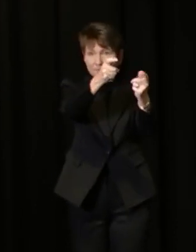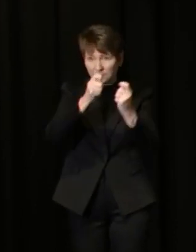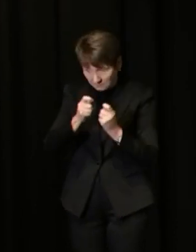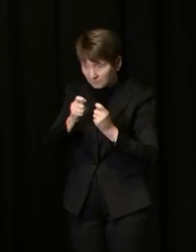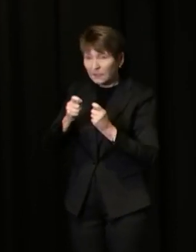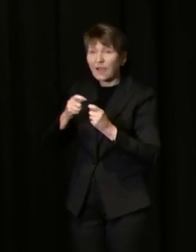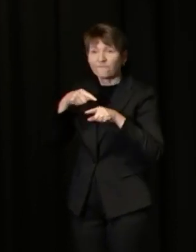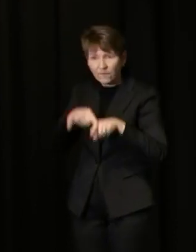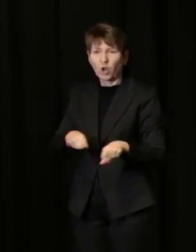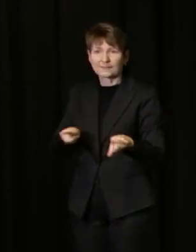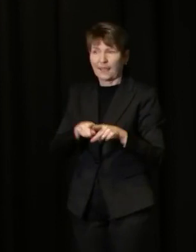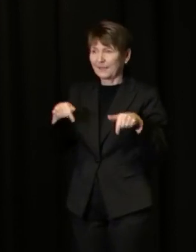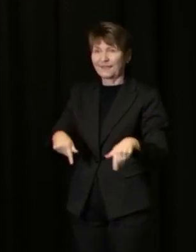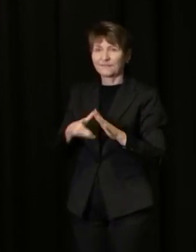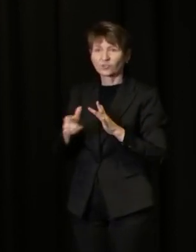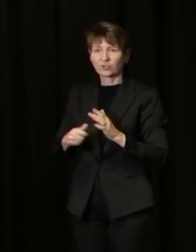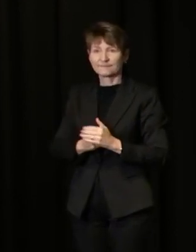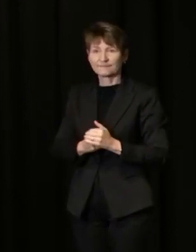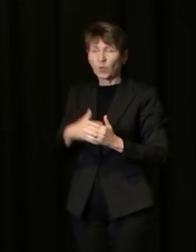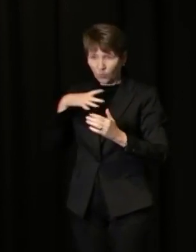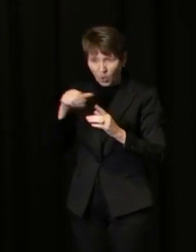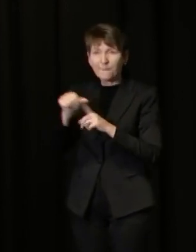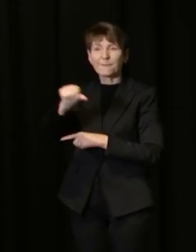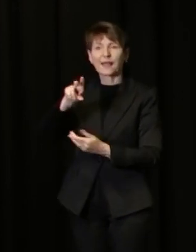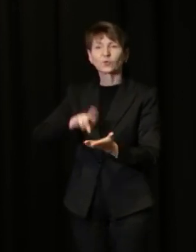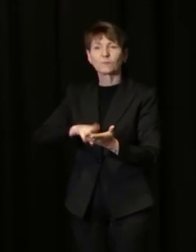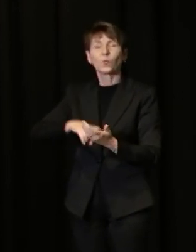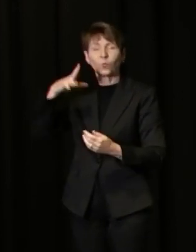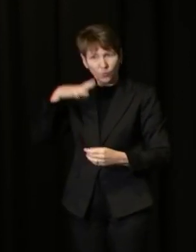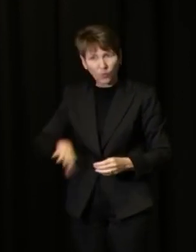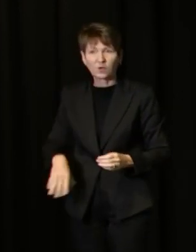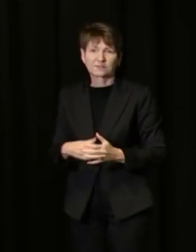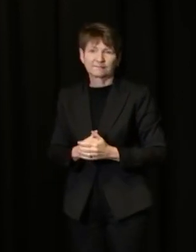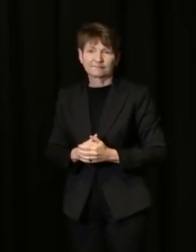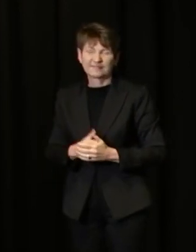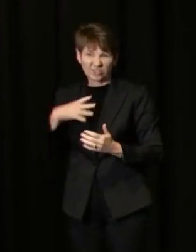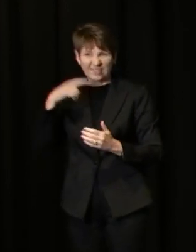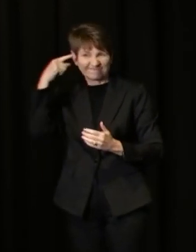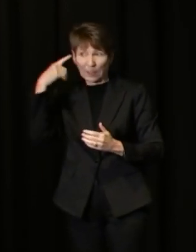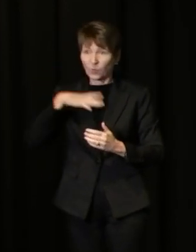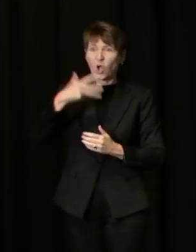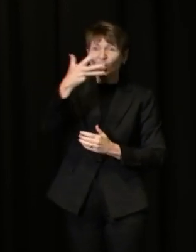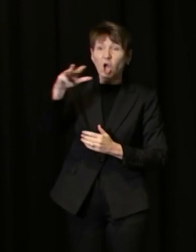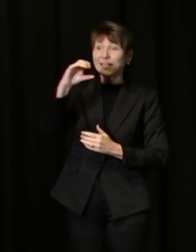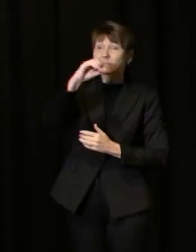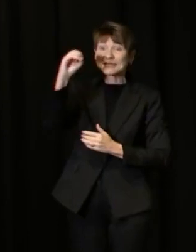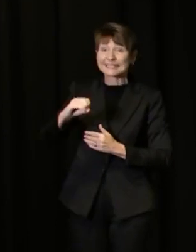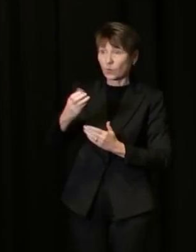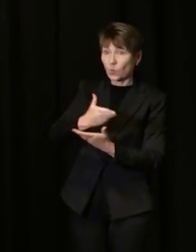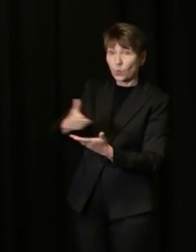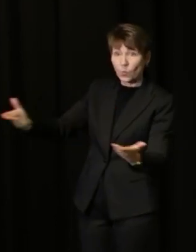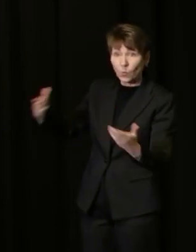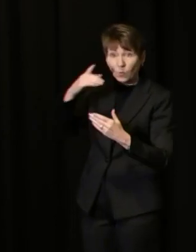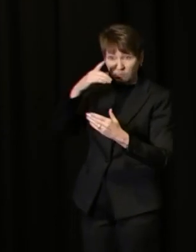try and achieve life as close to normal as possible once we get to that milestone. We estimate that that will be on